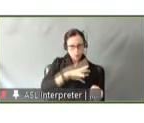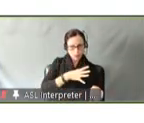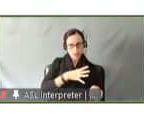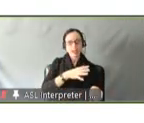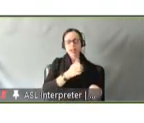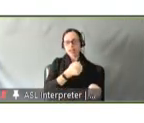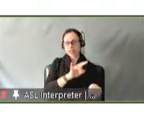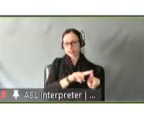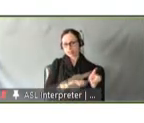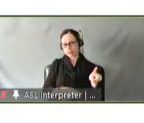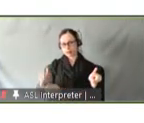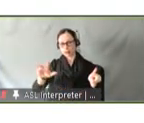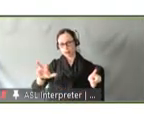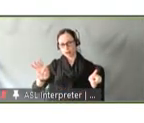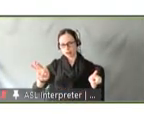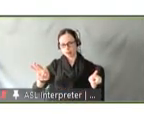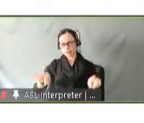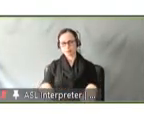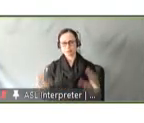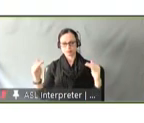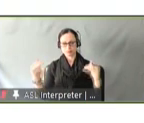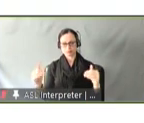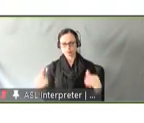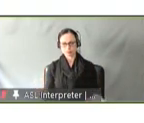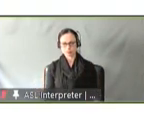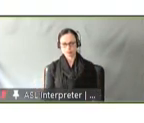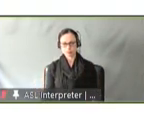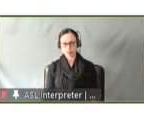of age. Next slide, please.